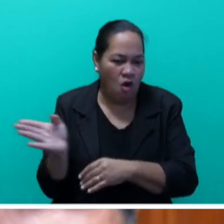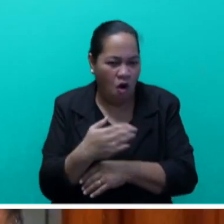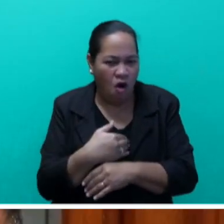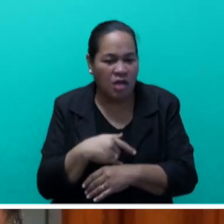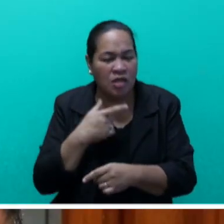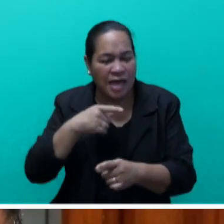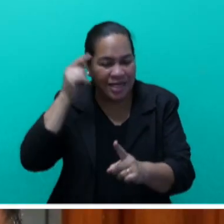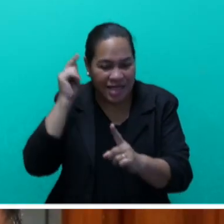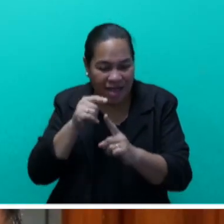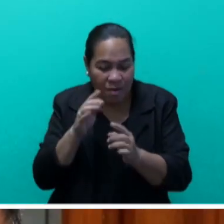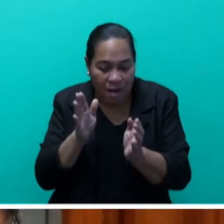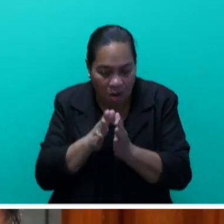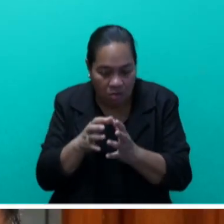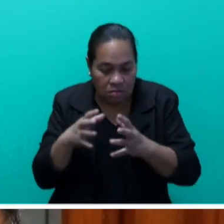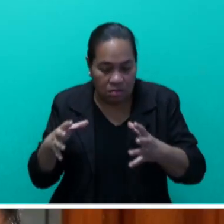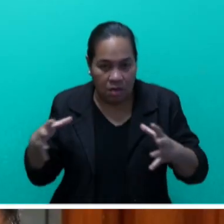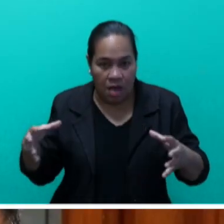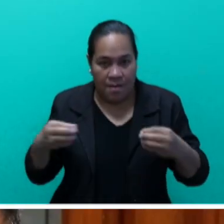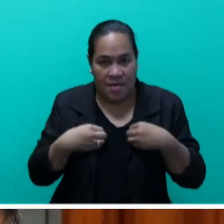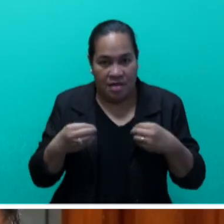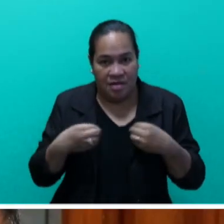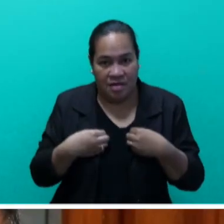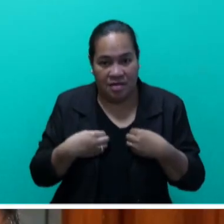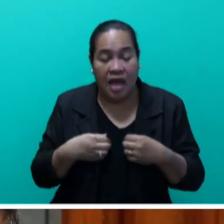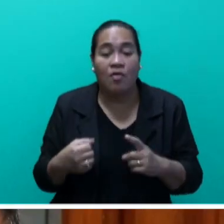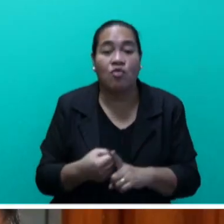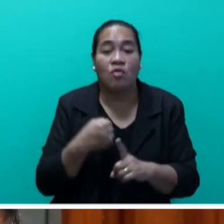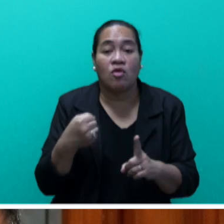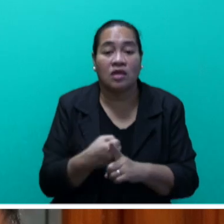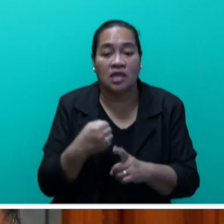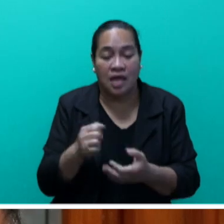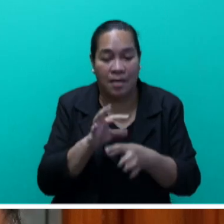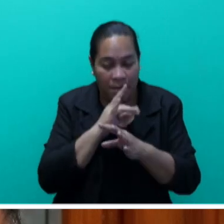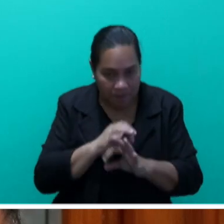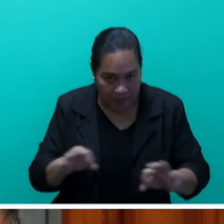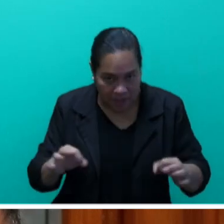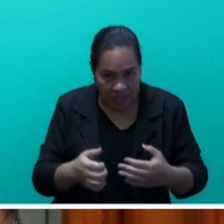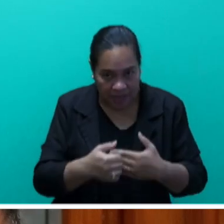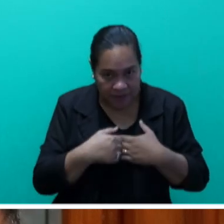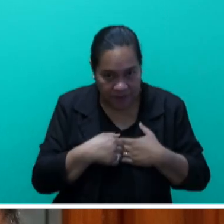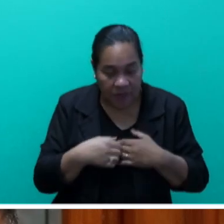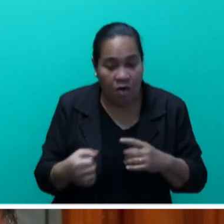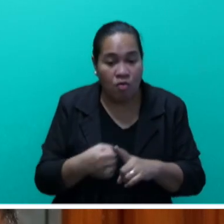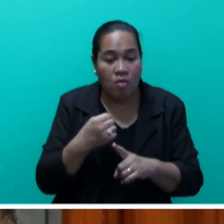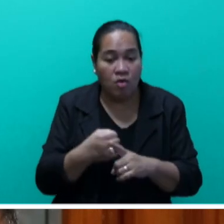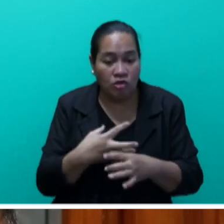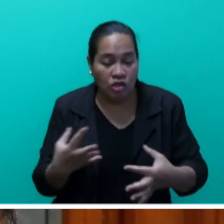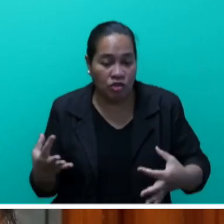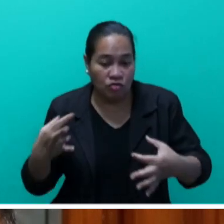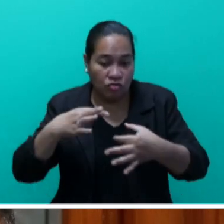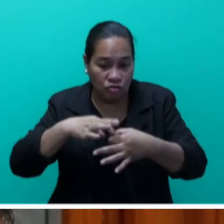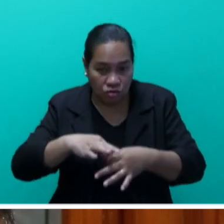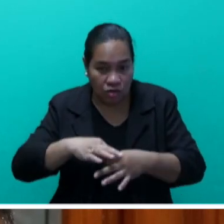targeting micro, small and medium enterprises and promote peace and security, promote inclusion and equity by investing